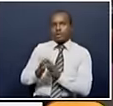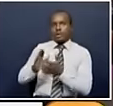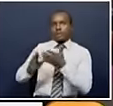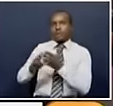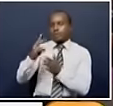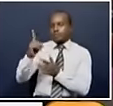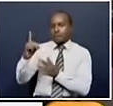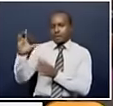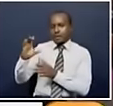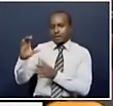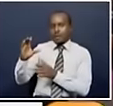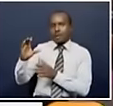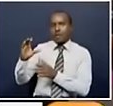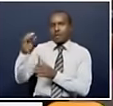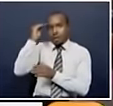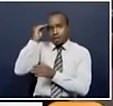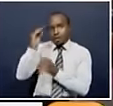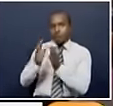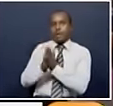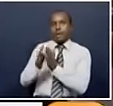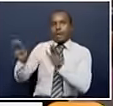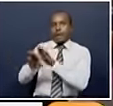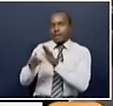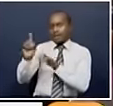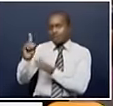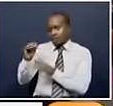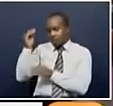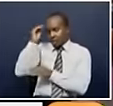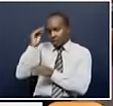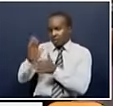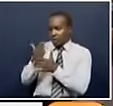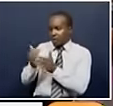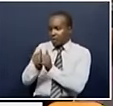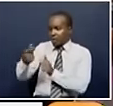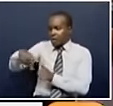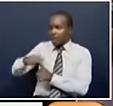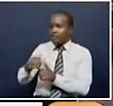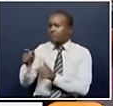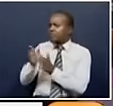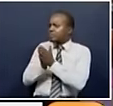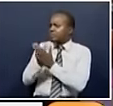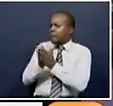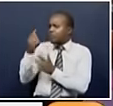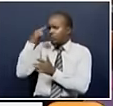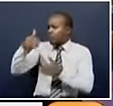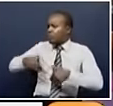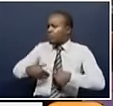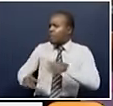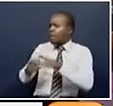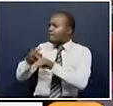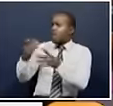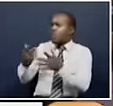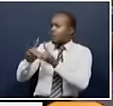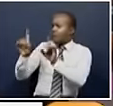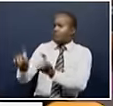century education with Microsoft and Intel and at the Ministry of Education. Share with us where this passion for the youth comes from. Why the youth for